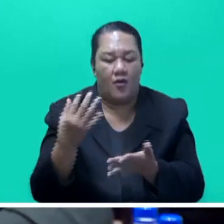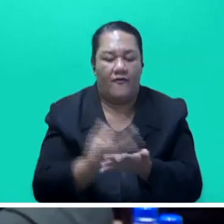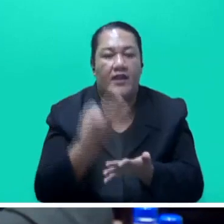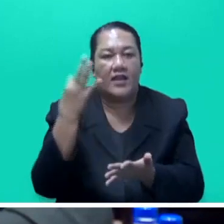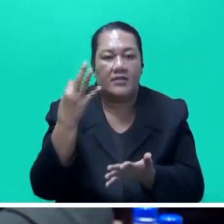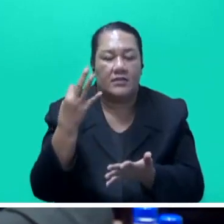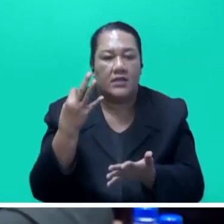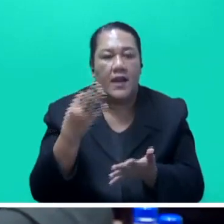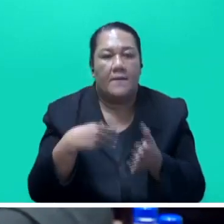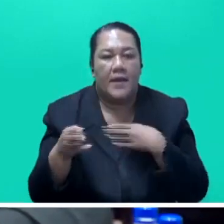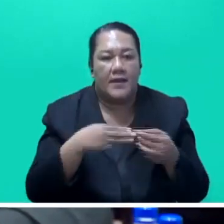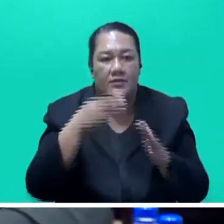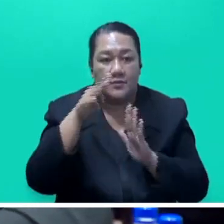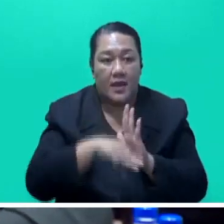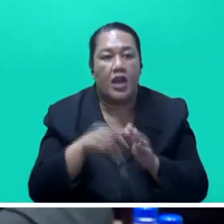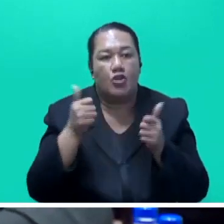good governance.